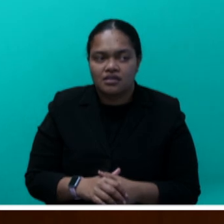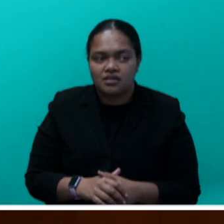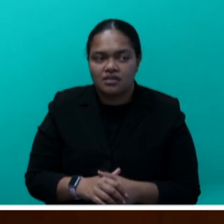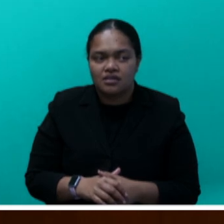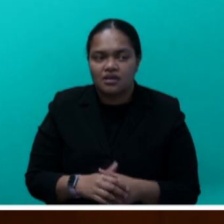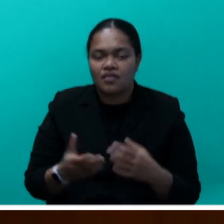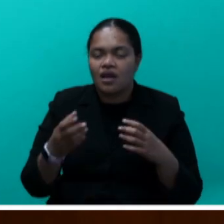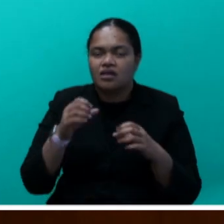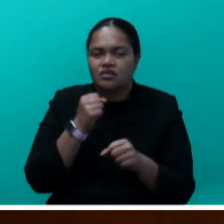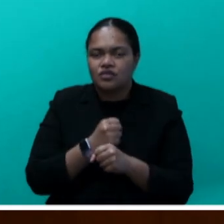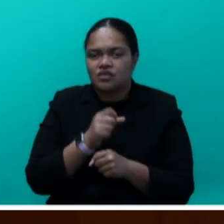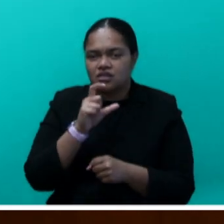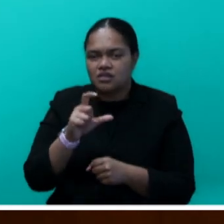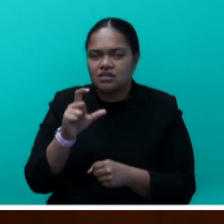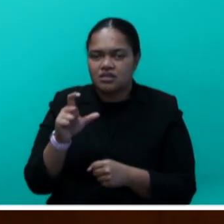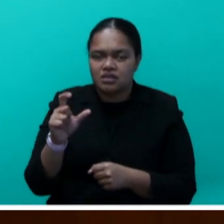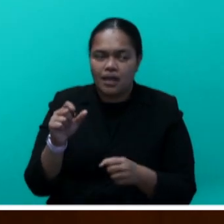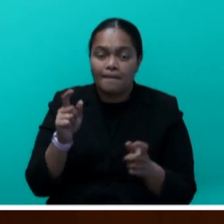Council of Chiefs meeting in Deumba.